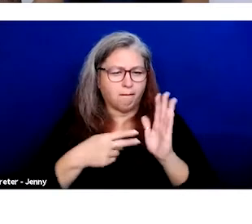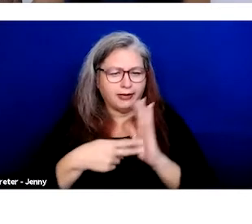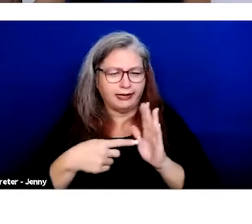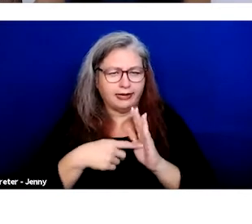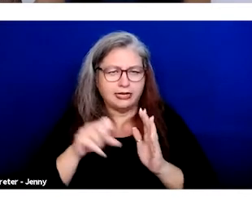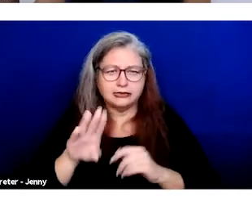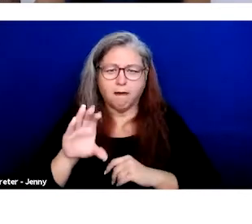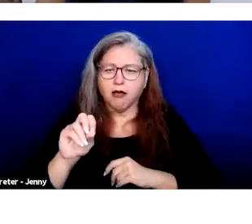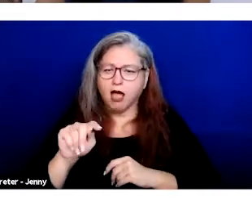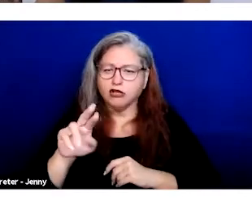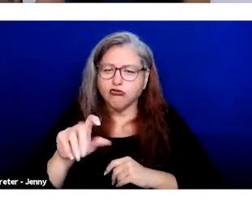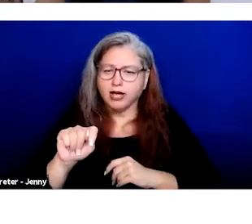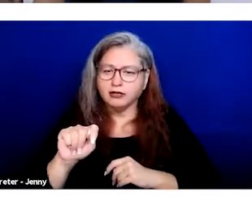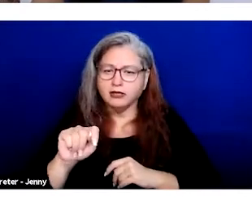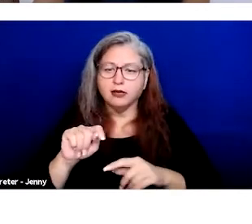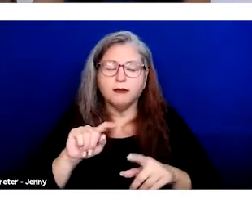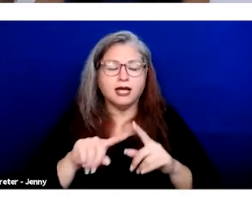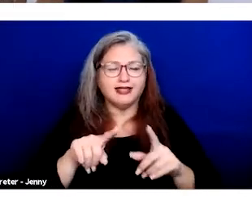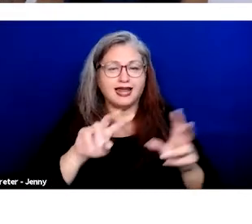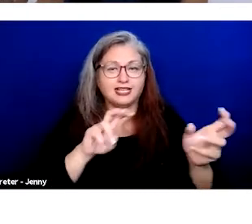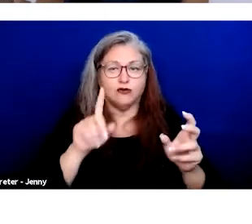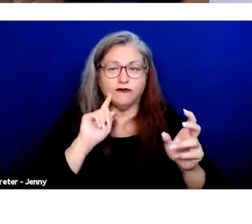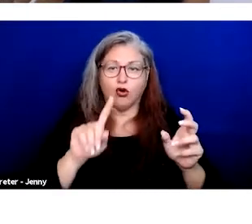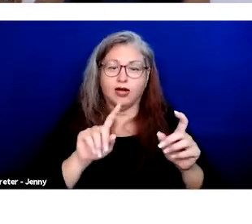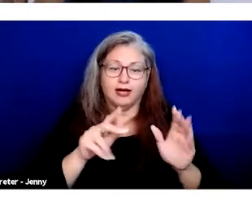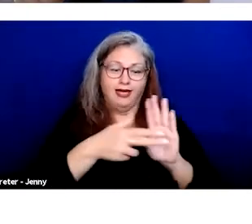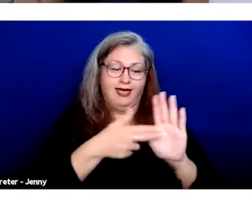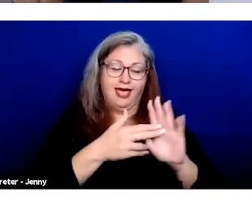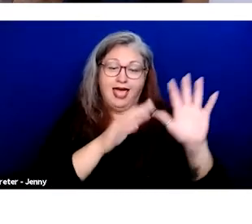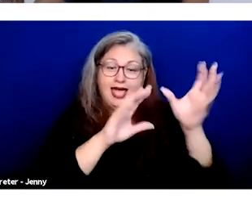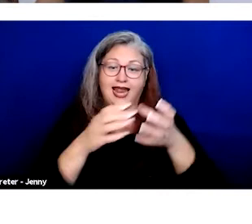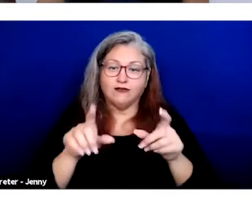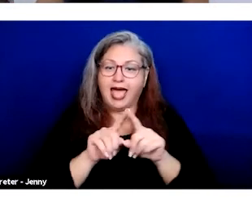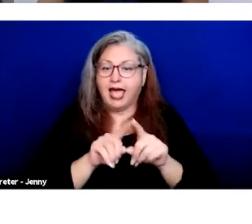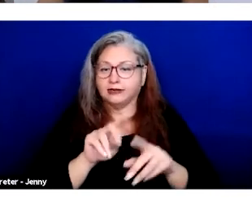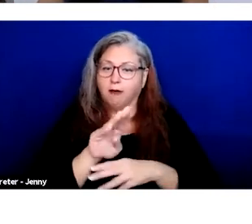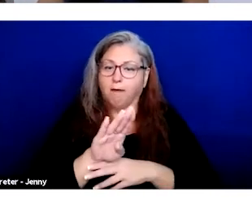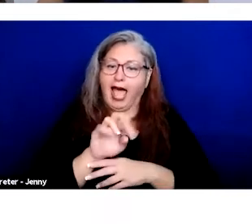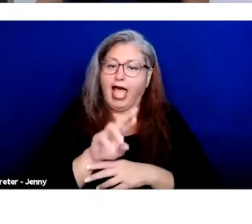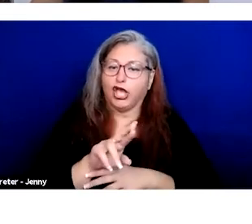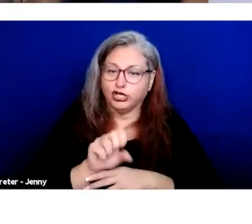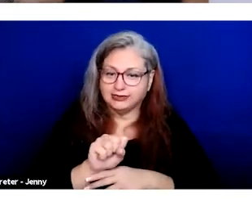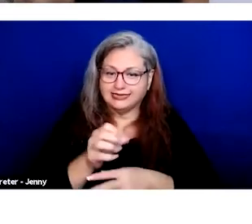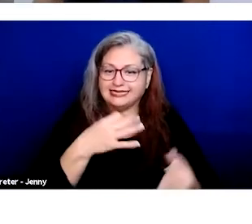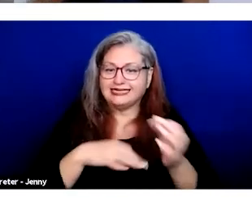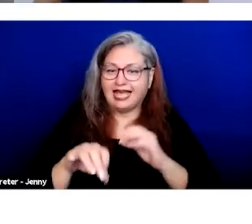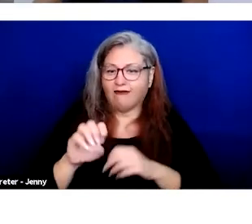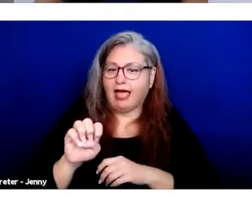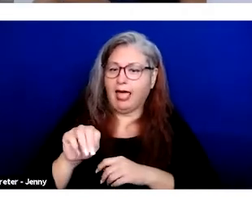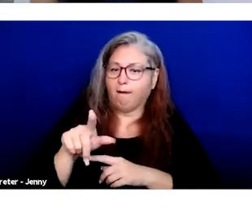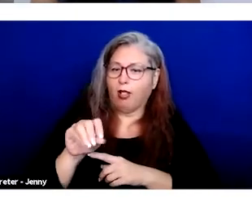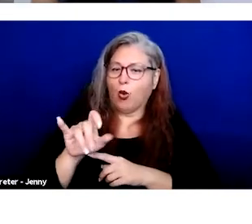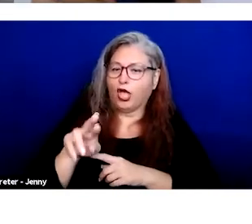also this issue of the classification of brands as buyers rather than employers. I'm not going to get into it